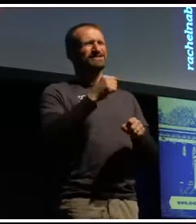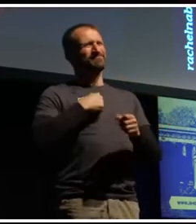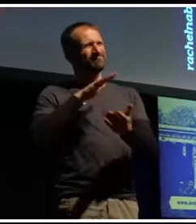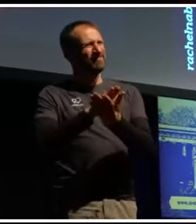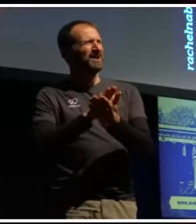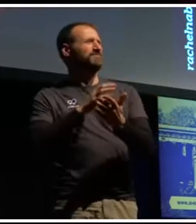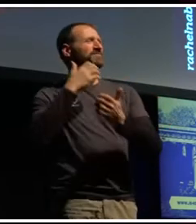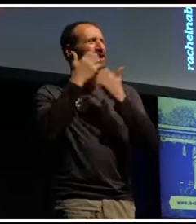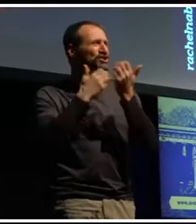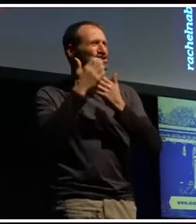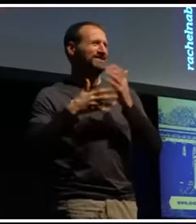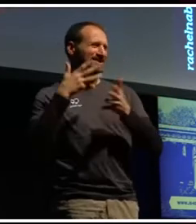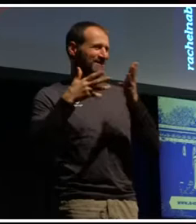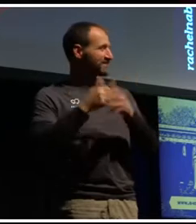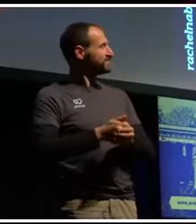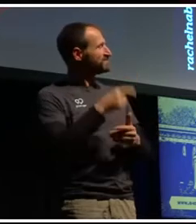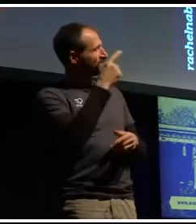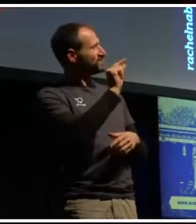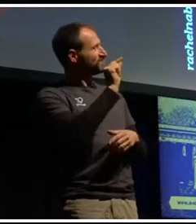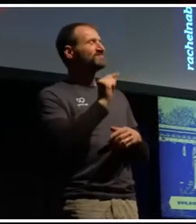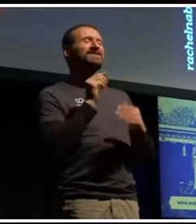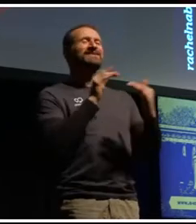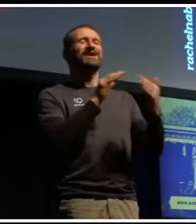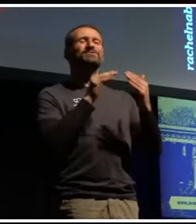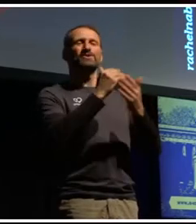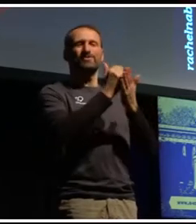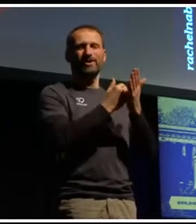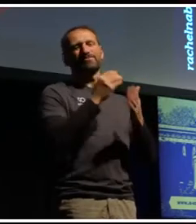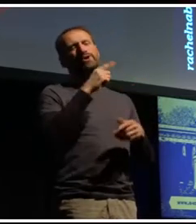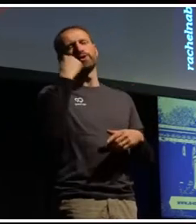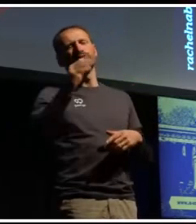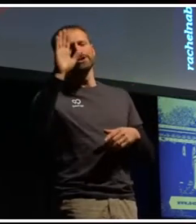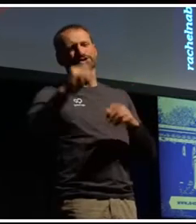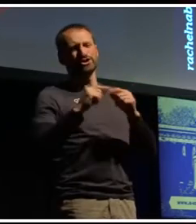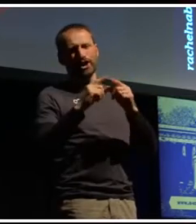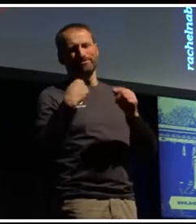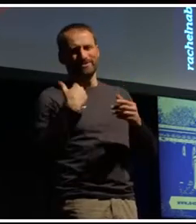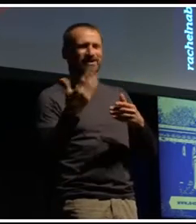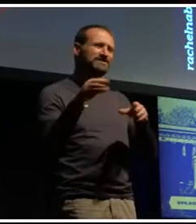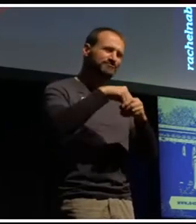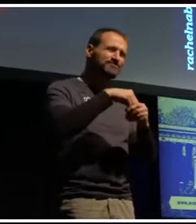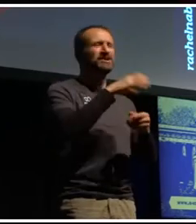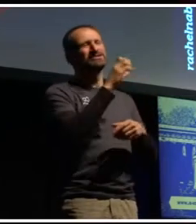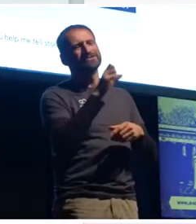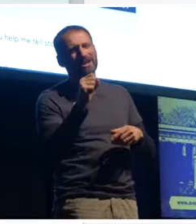did with a Russian cartoonist, and it got me into CSS animations and transitions, and it kind of took off from there.